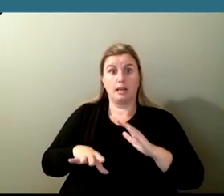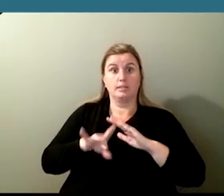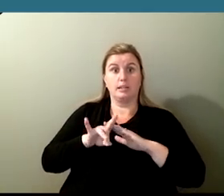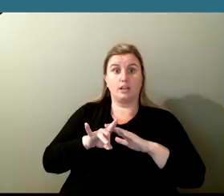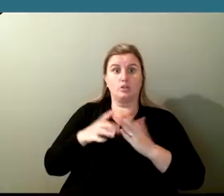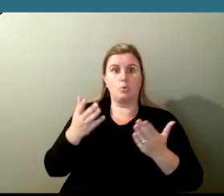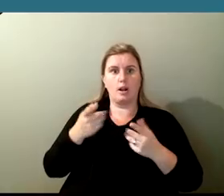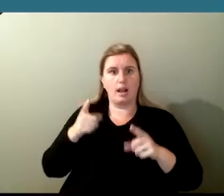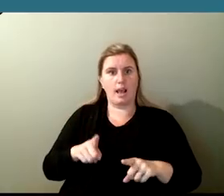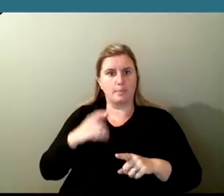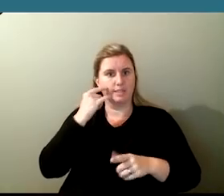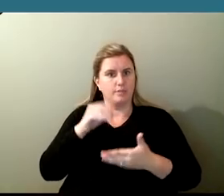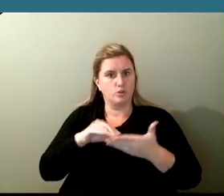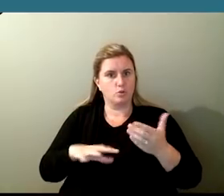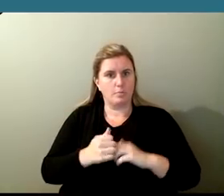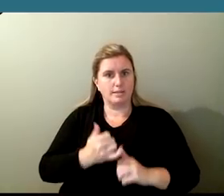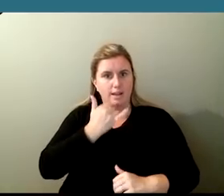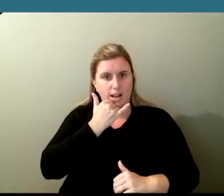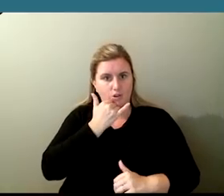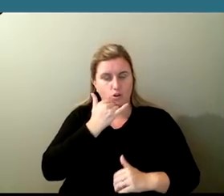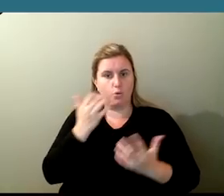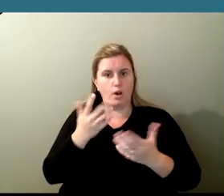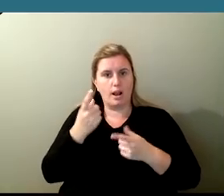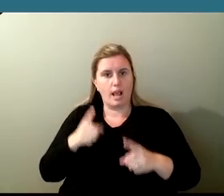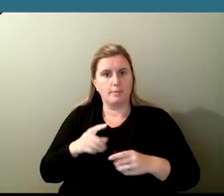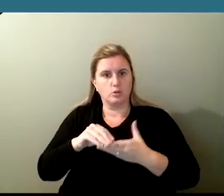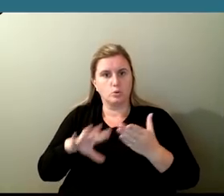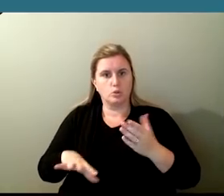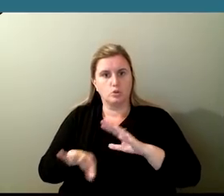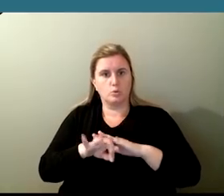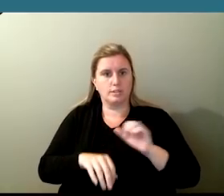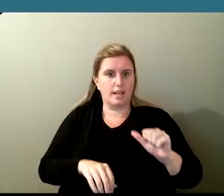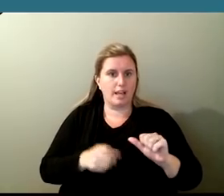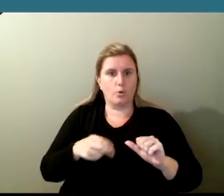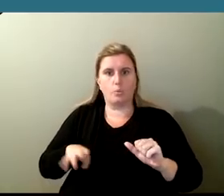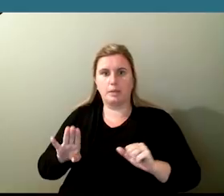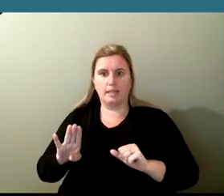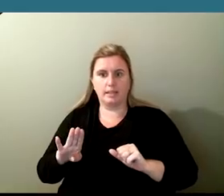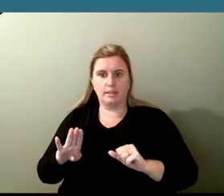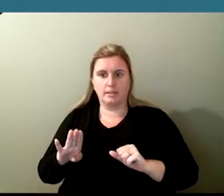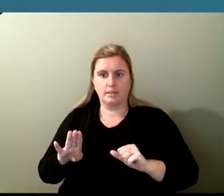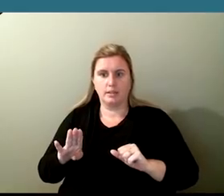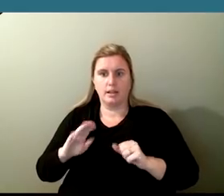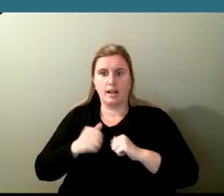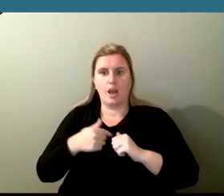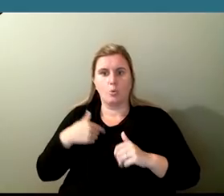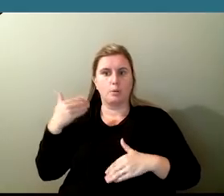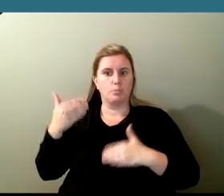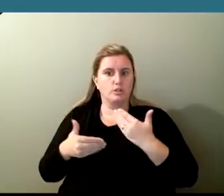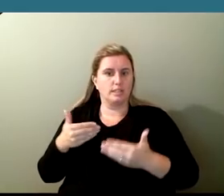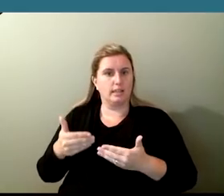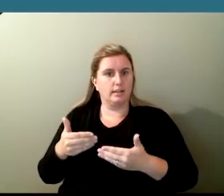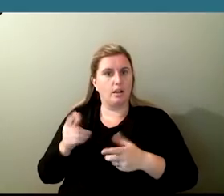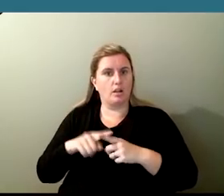What happens if the student makes an error? What happens if the student chooses A or B? And how do we proceed until